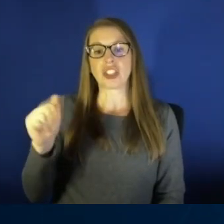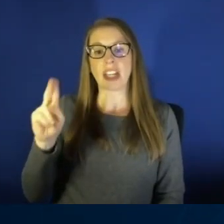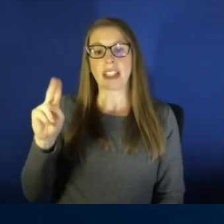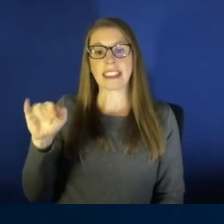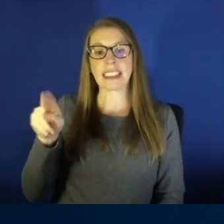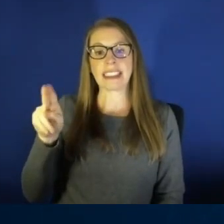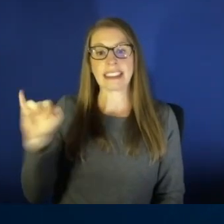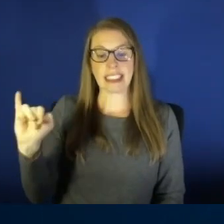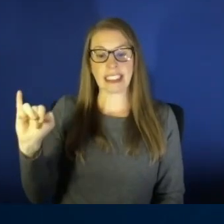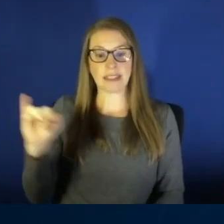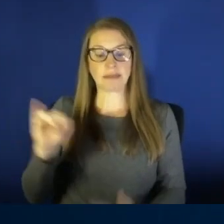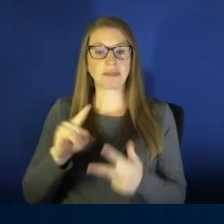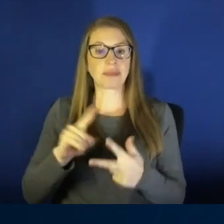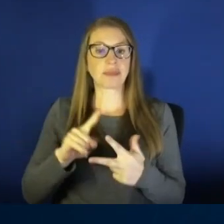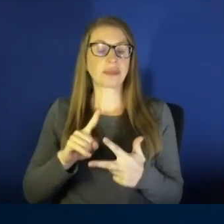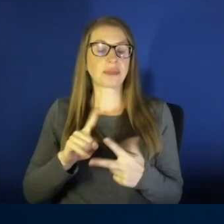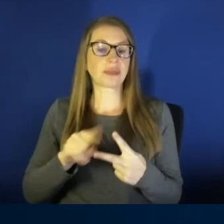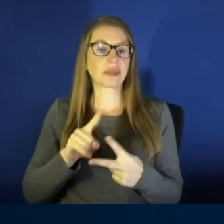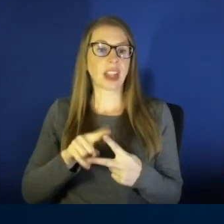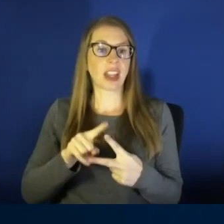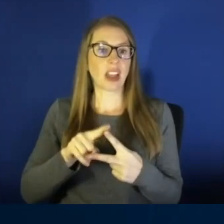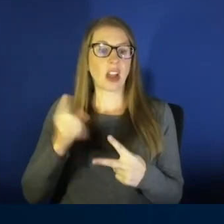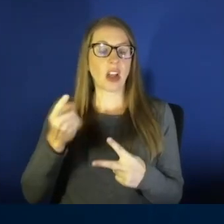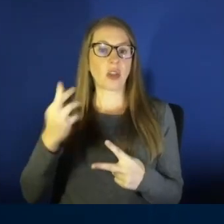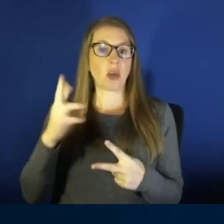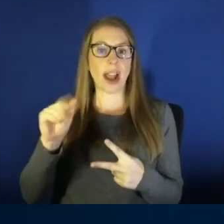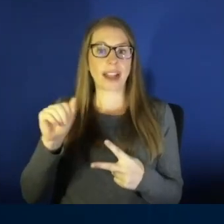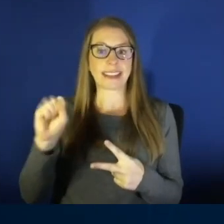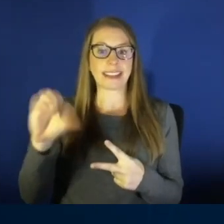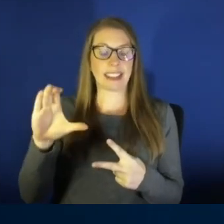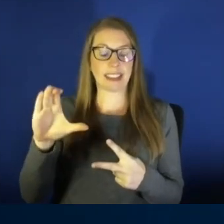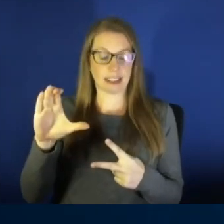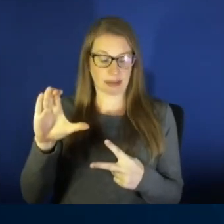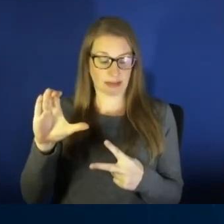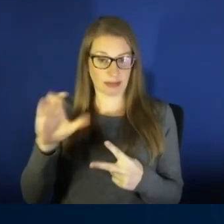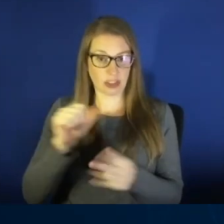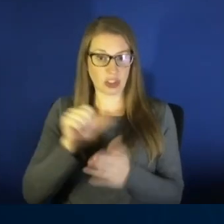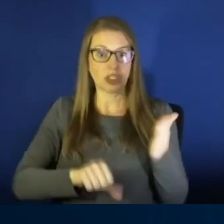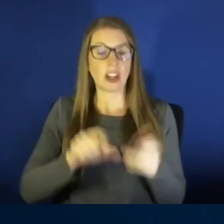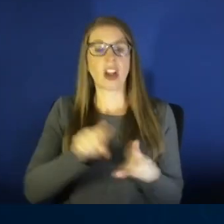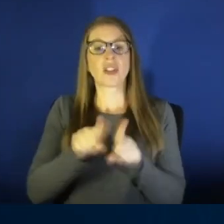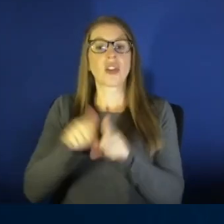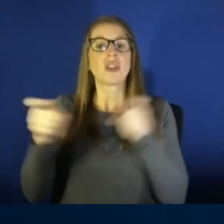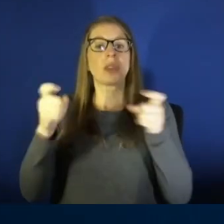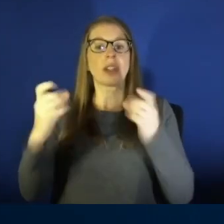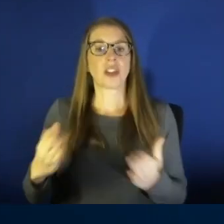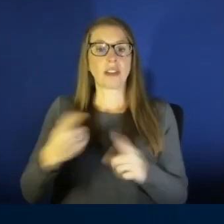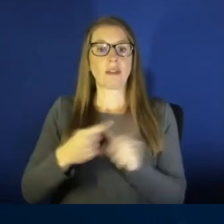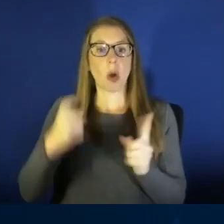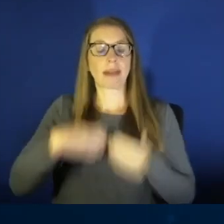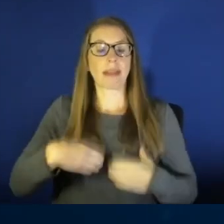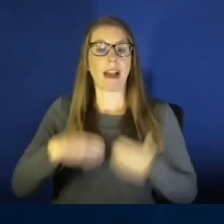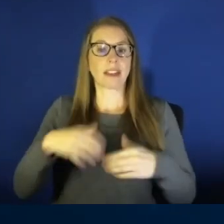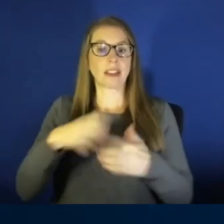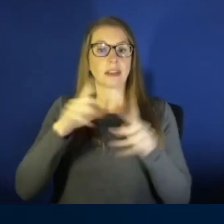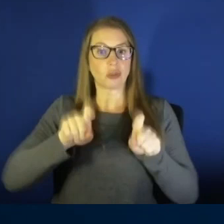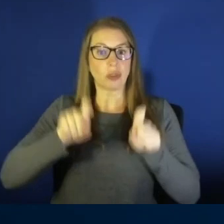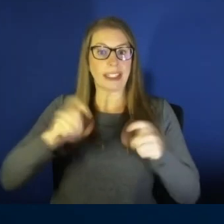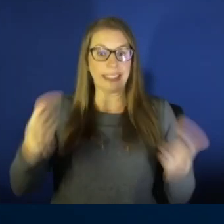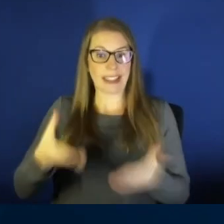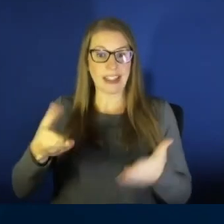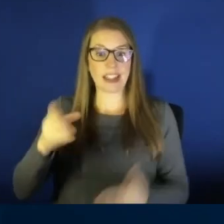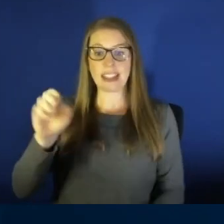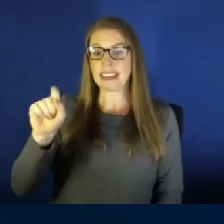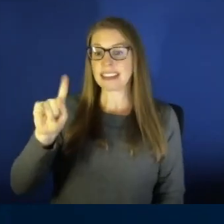surgery. Also, he is the medical director of the lung screening program here at the hospital, along with Stephanie Oxendale, who